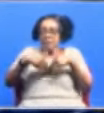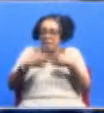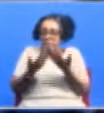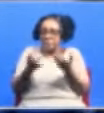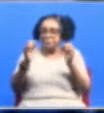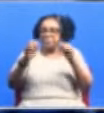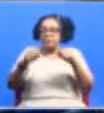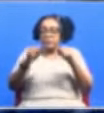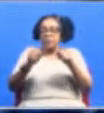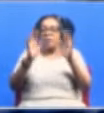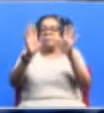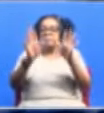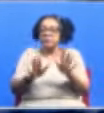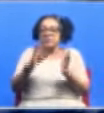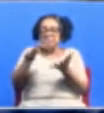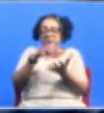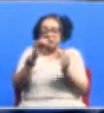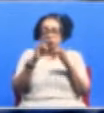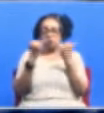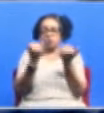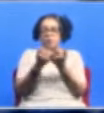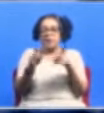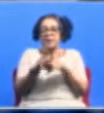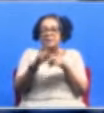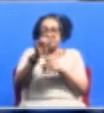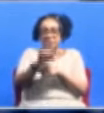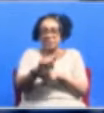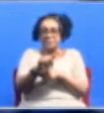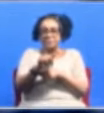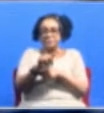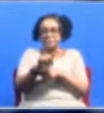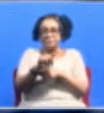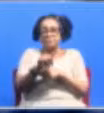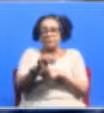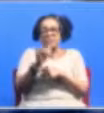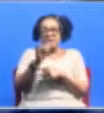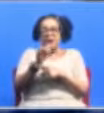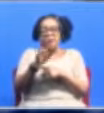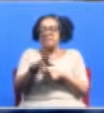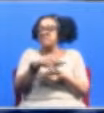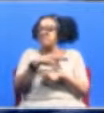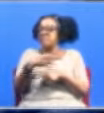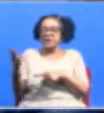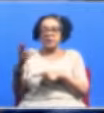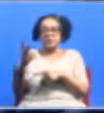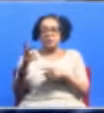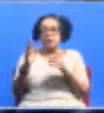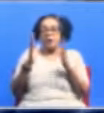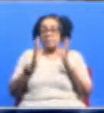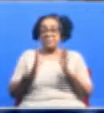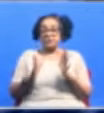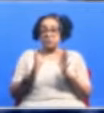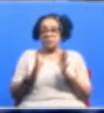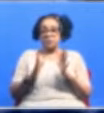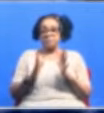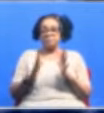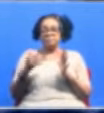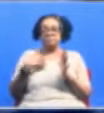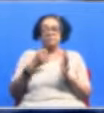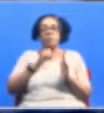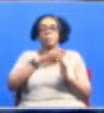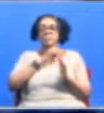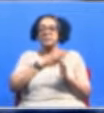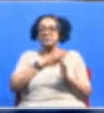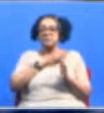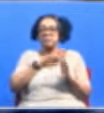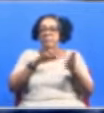like the judiciary work? The JSC during her tenure has completely failed. I've lodged so many complaints. They will write you a letter